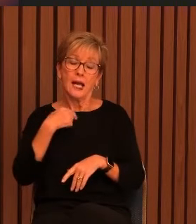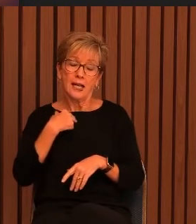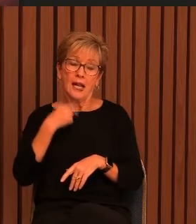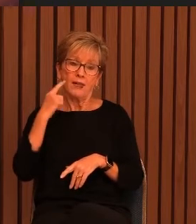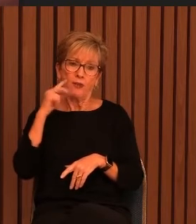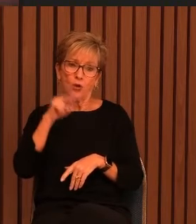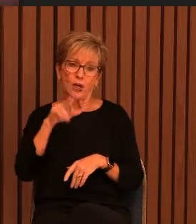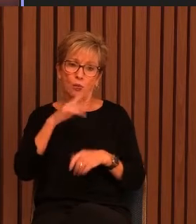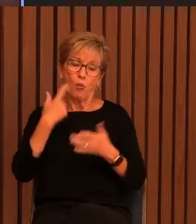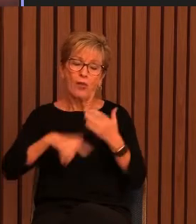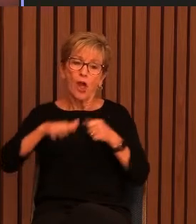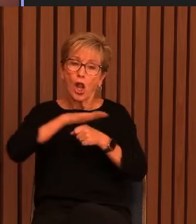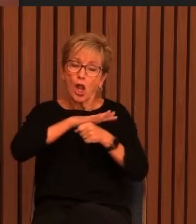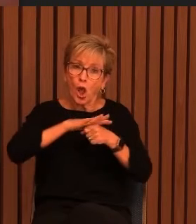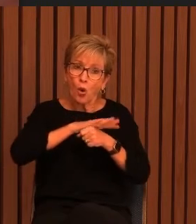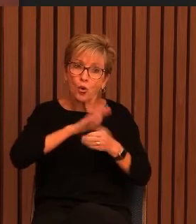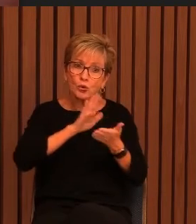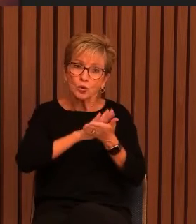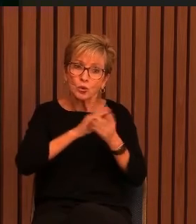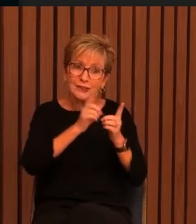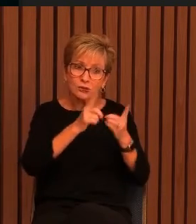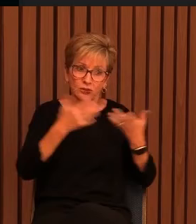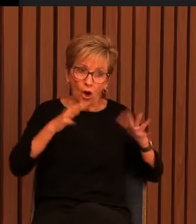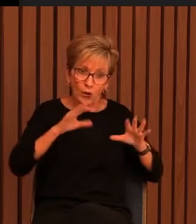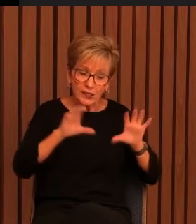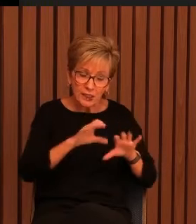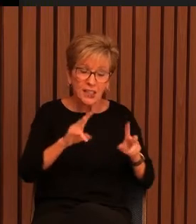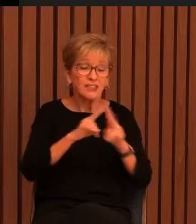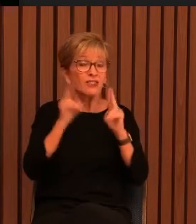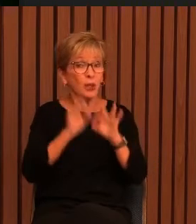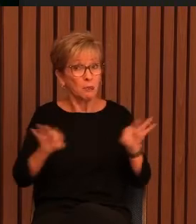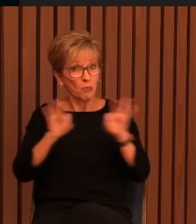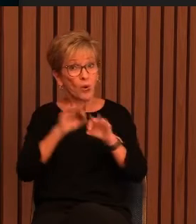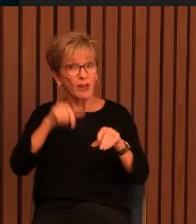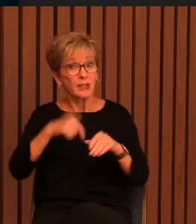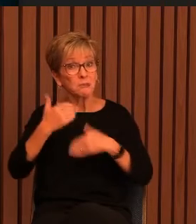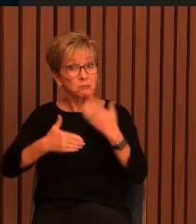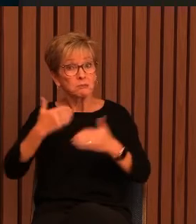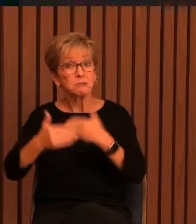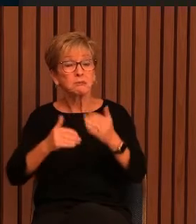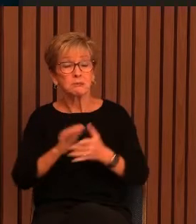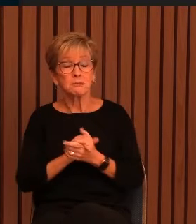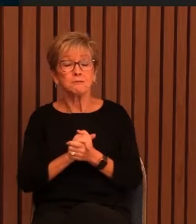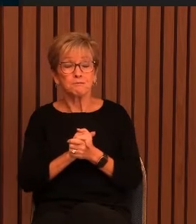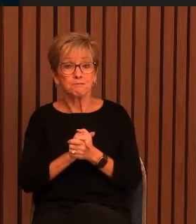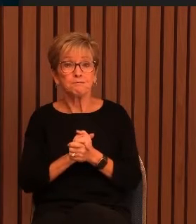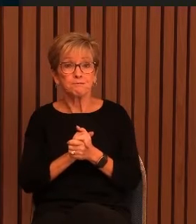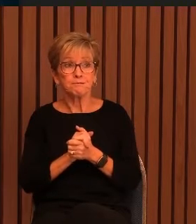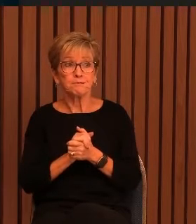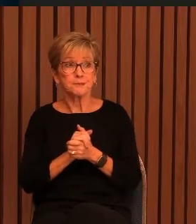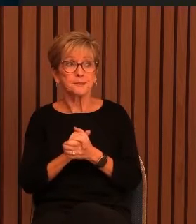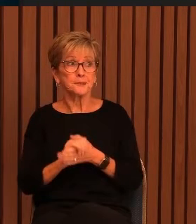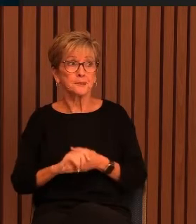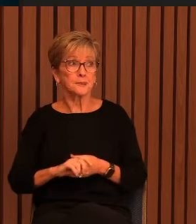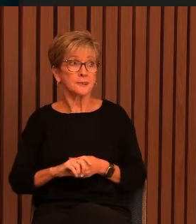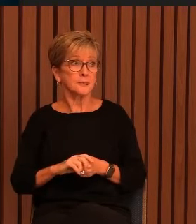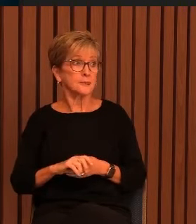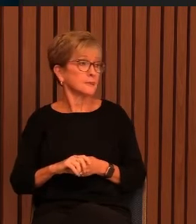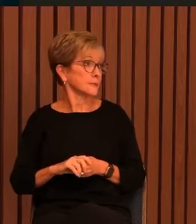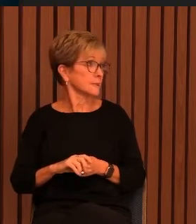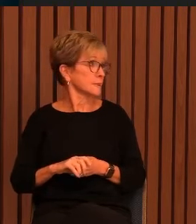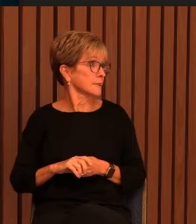local districts have done is very important in this work. So thank you for doing that. Dr. Glass?